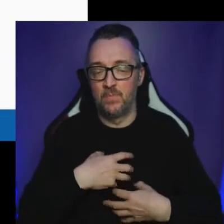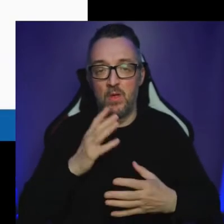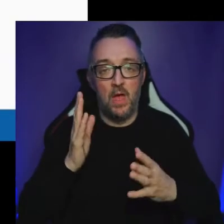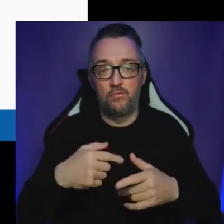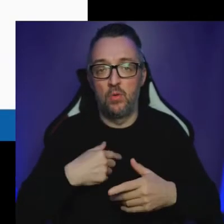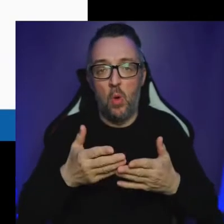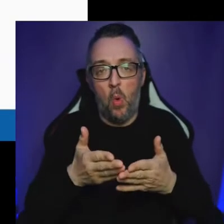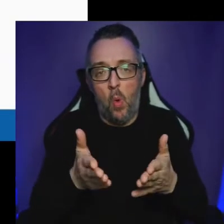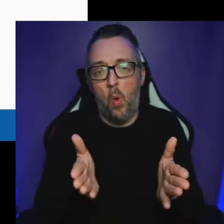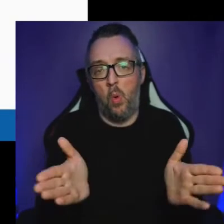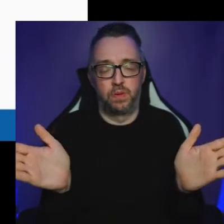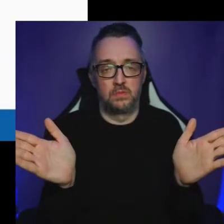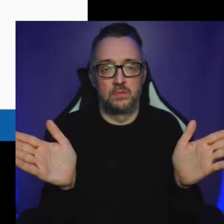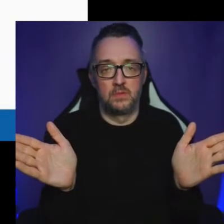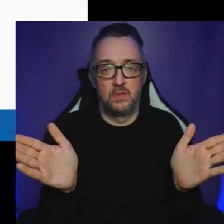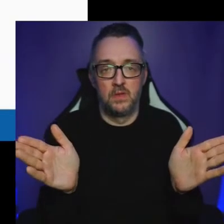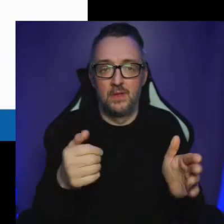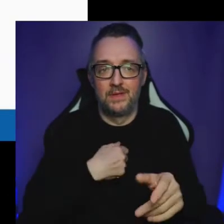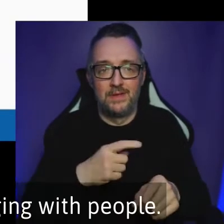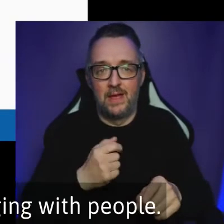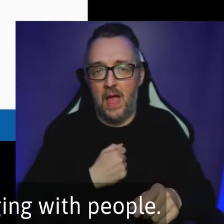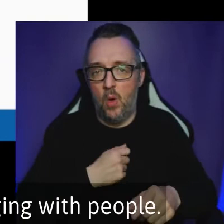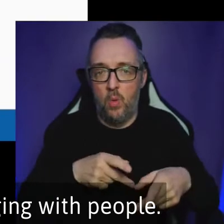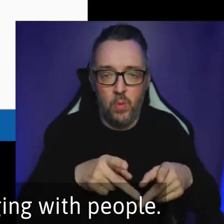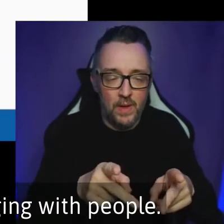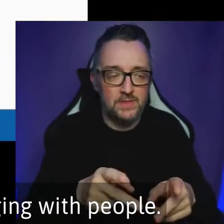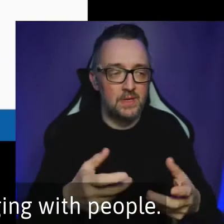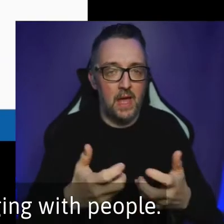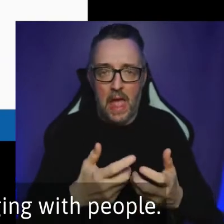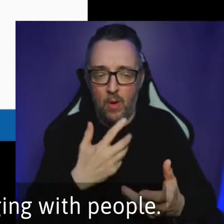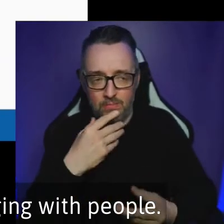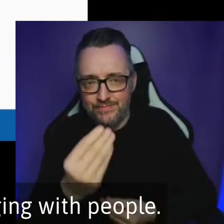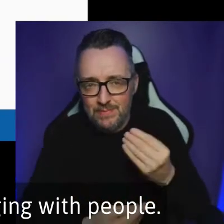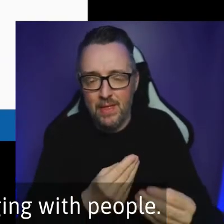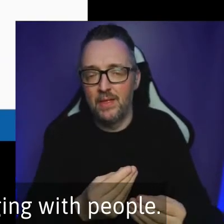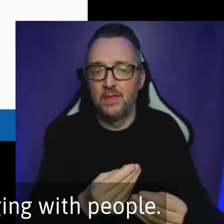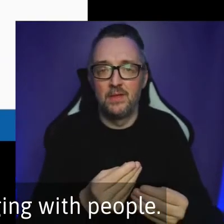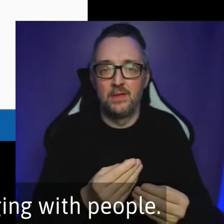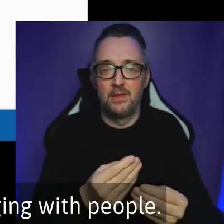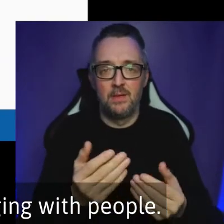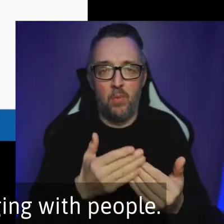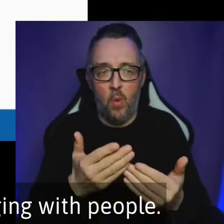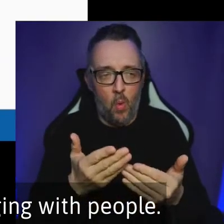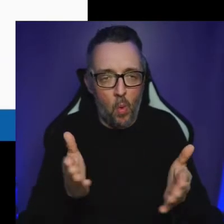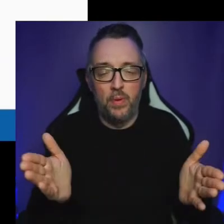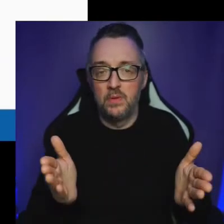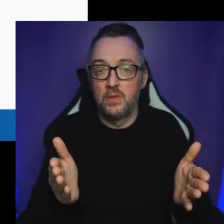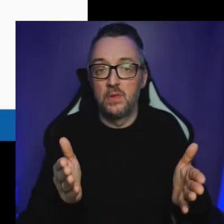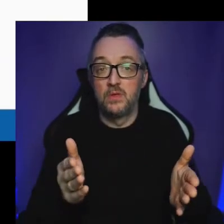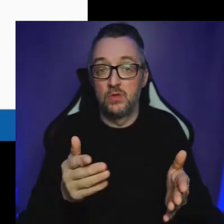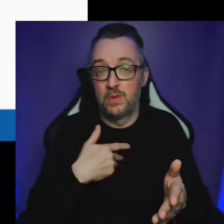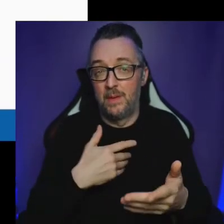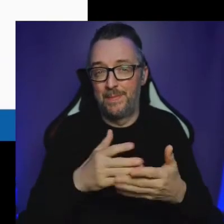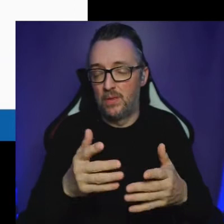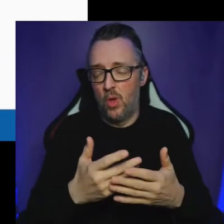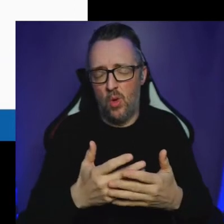open about the methods that we were using, how we were doing that, and how we were engaging with people. So we did a lot